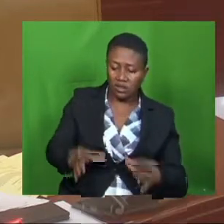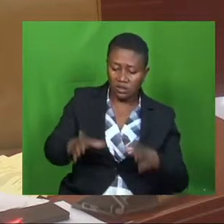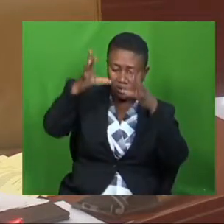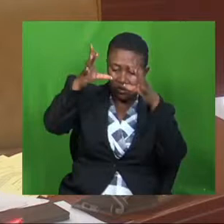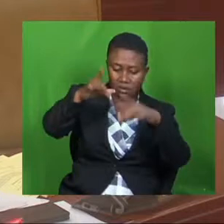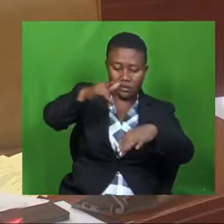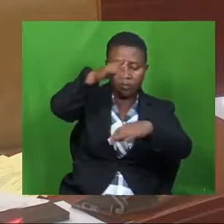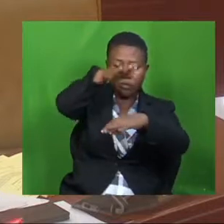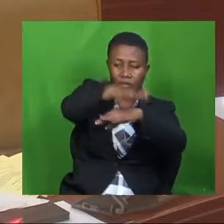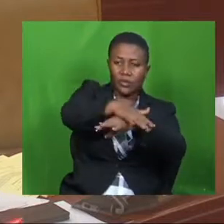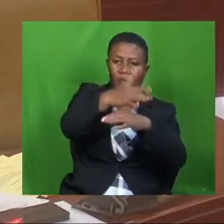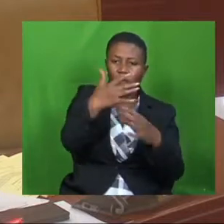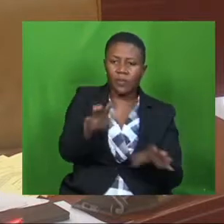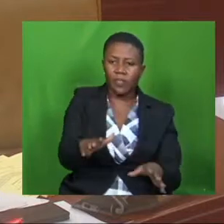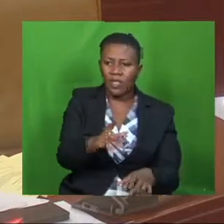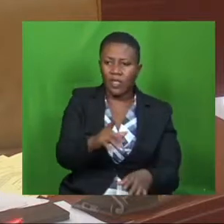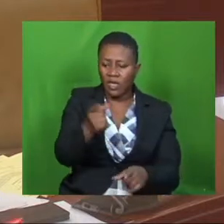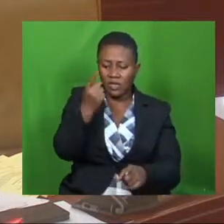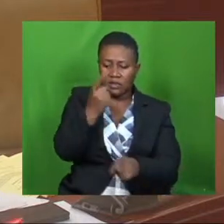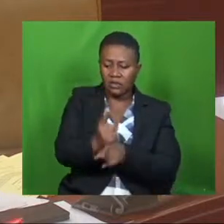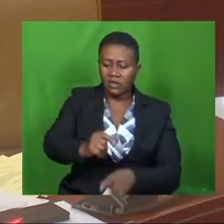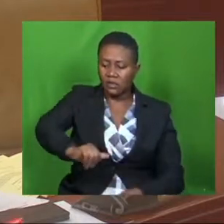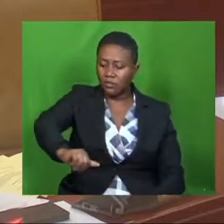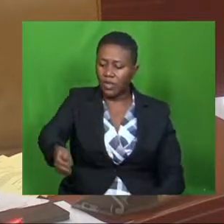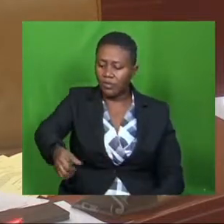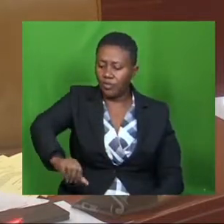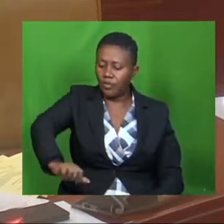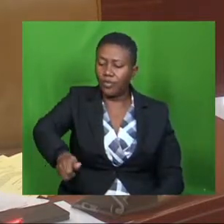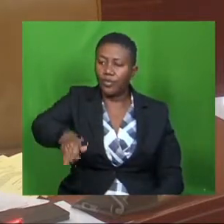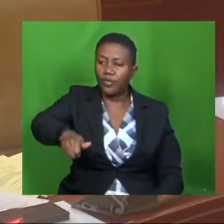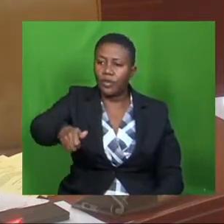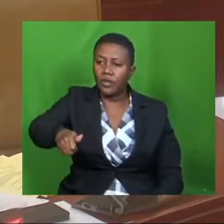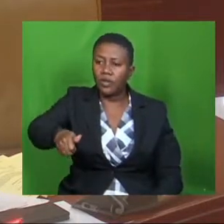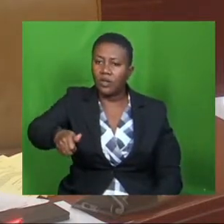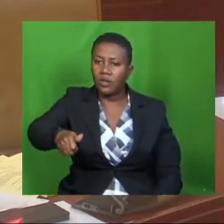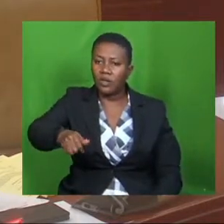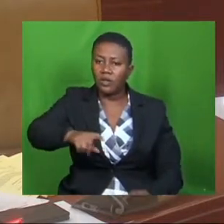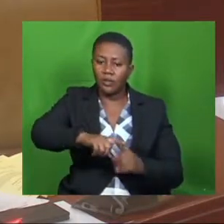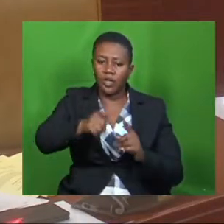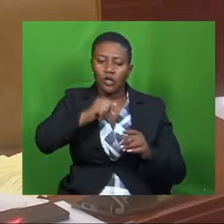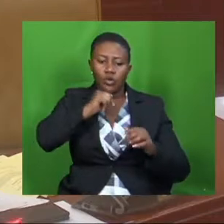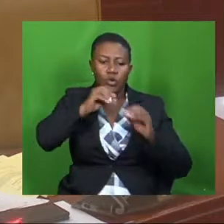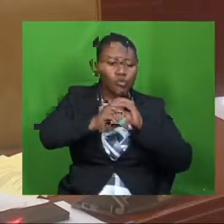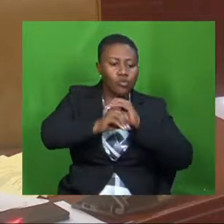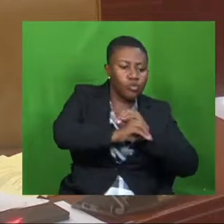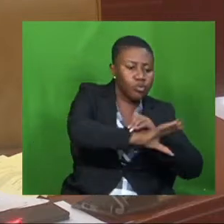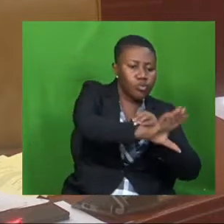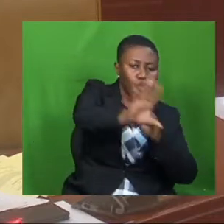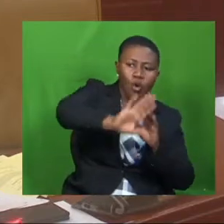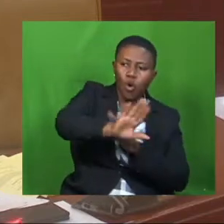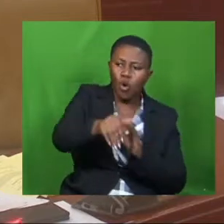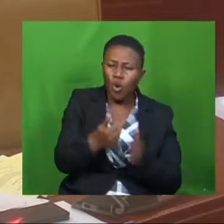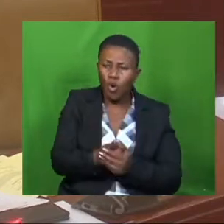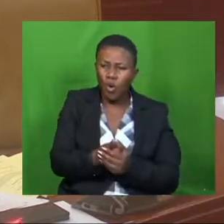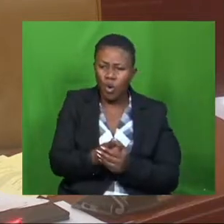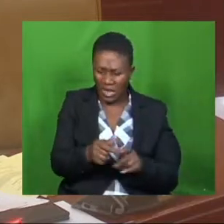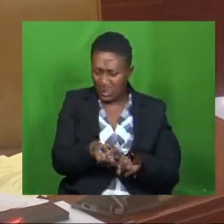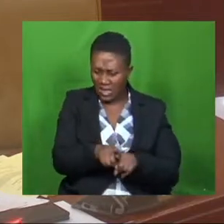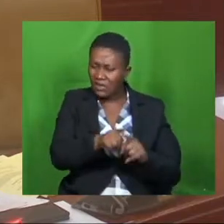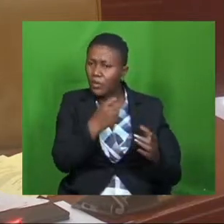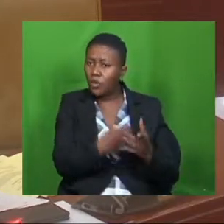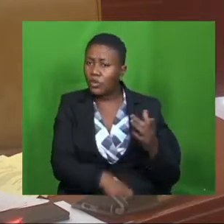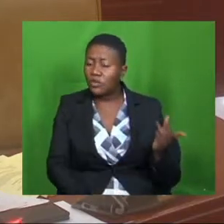Yes, my boss. Thank you very much, Mr. Speaker. Mr. Speaker, I am looking